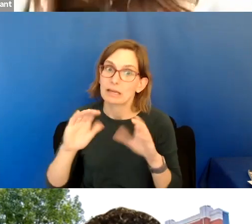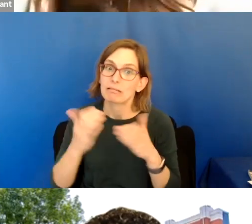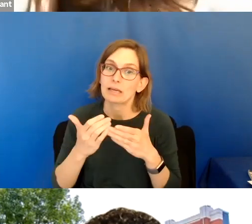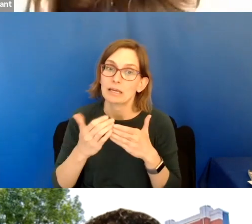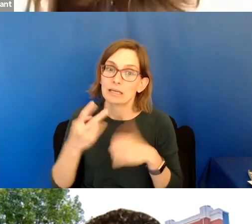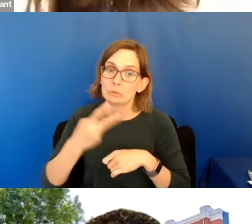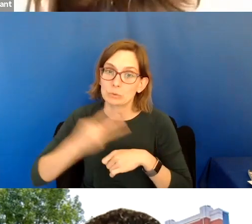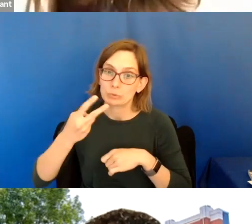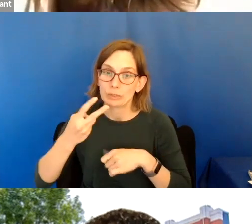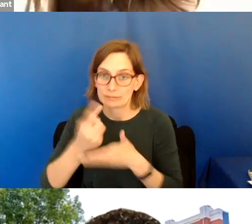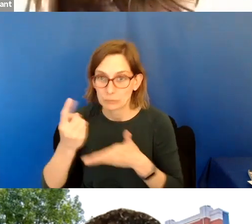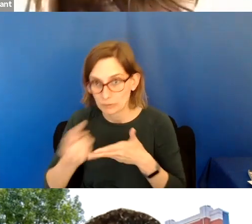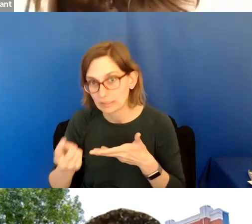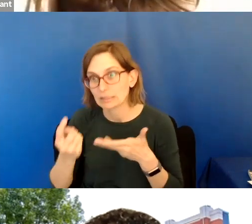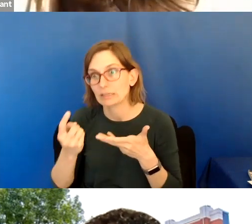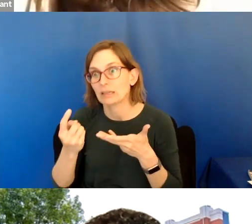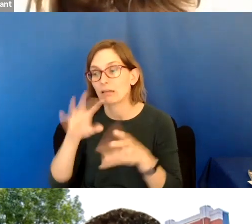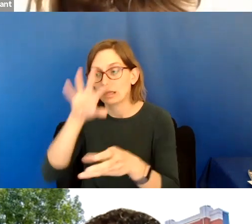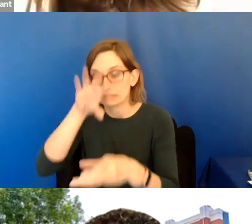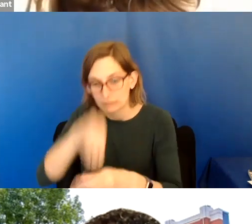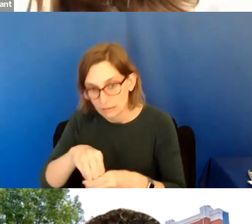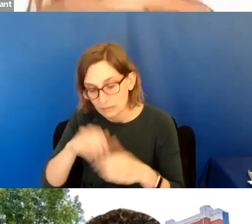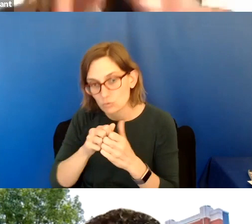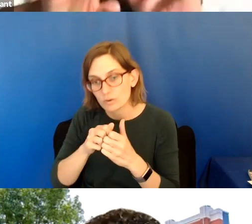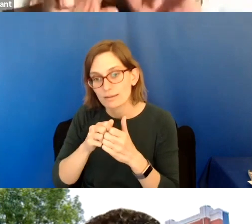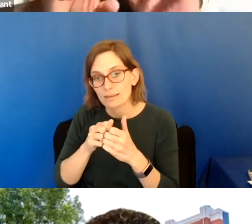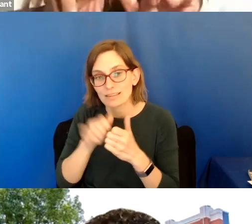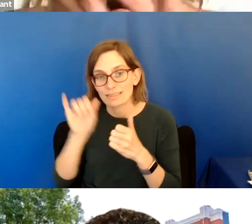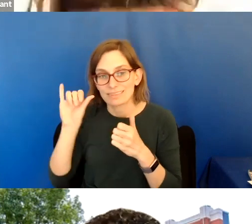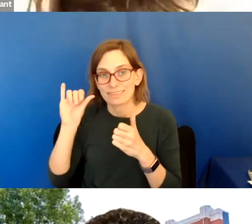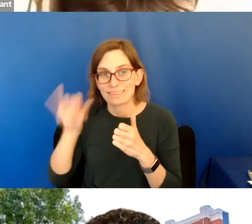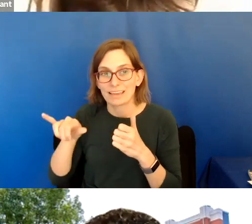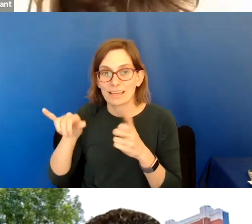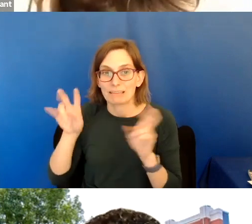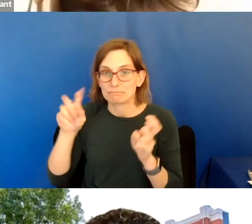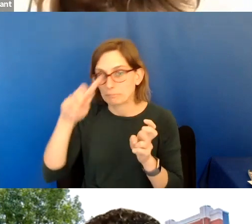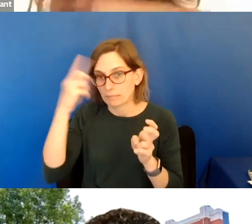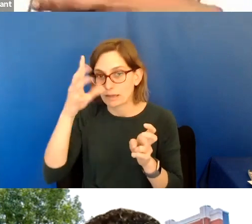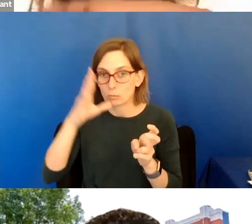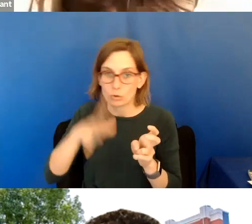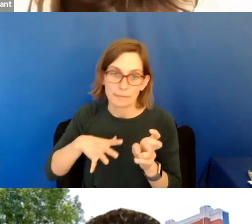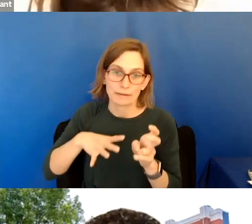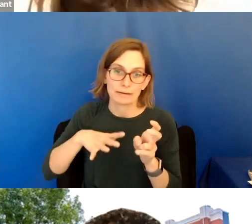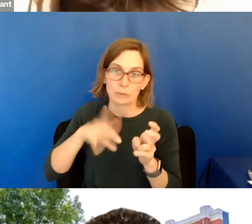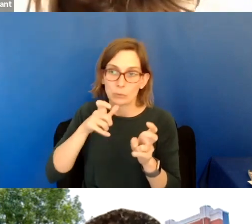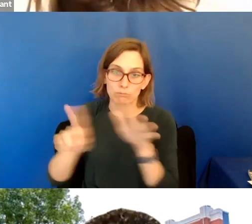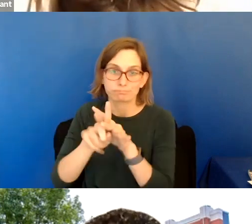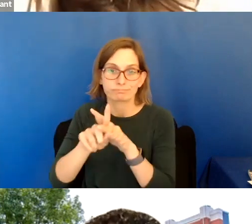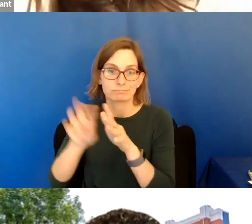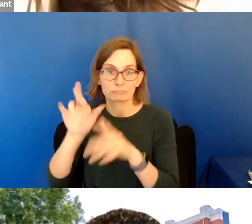So twice a week, engage around being that Black woman, that Black person who always brings up